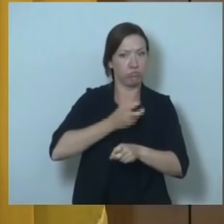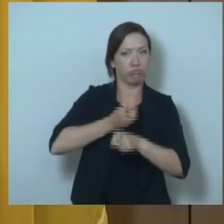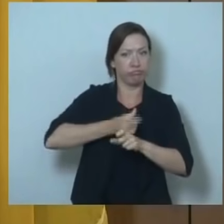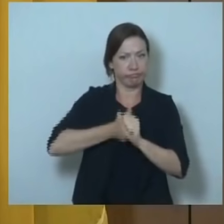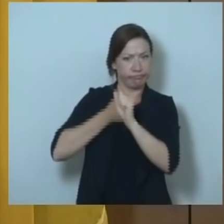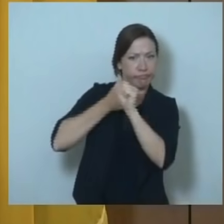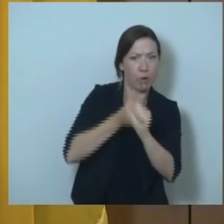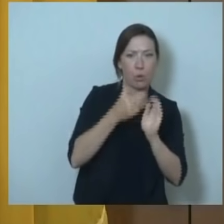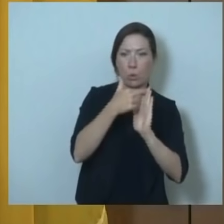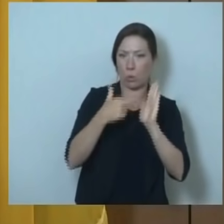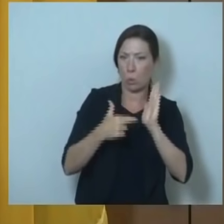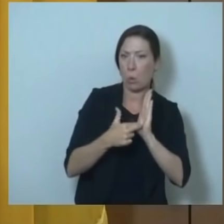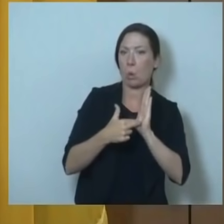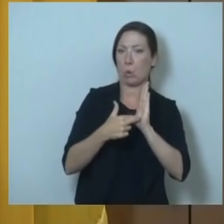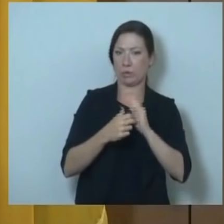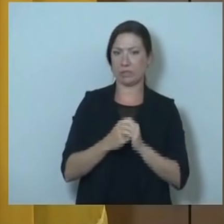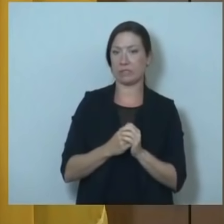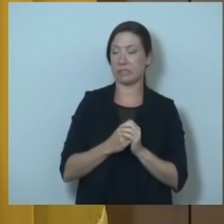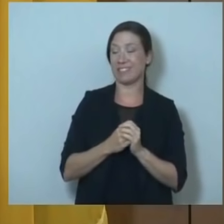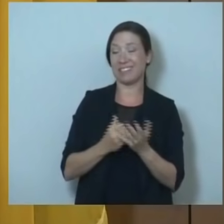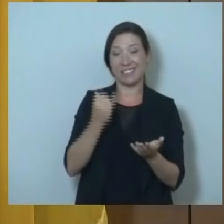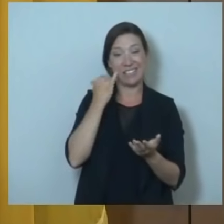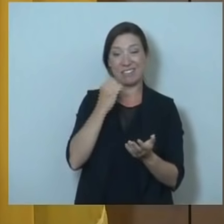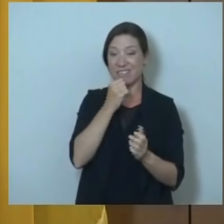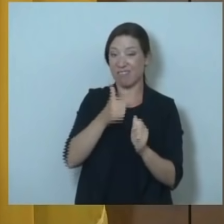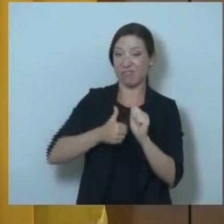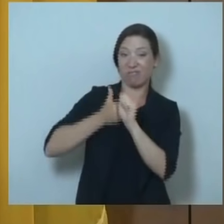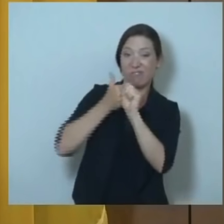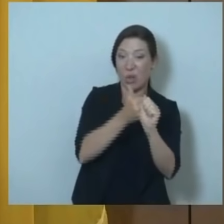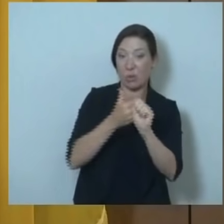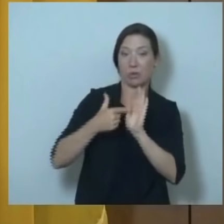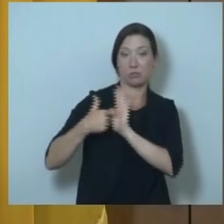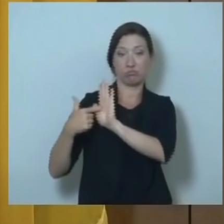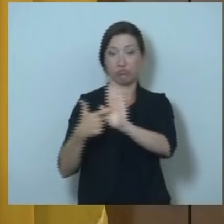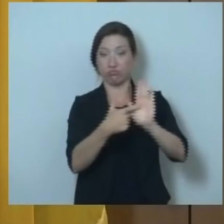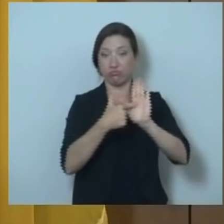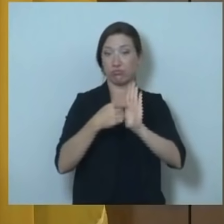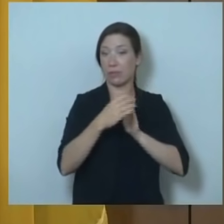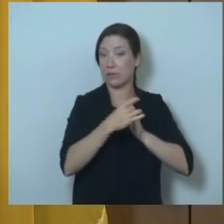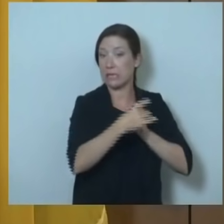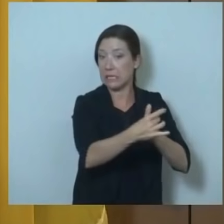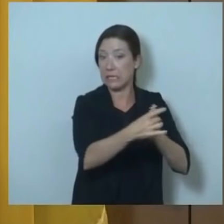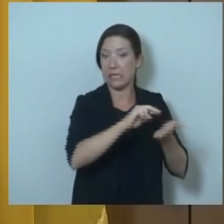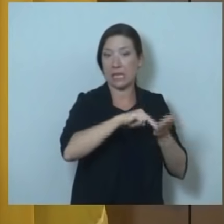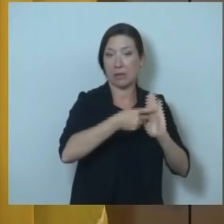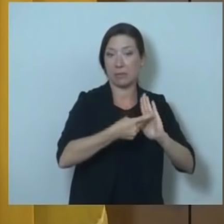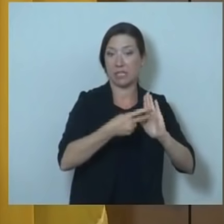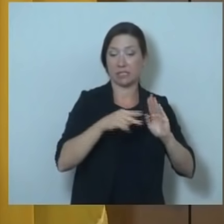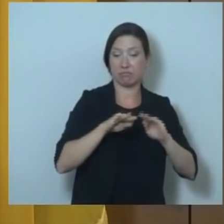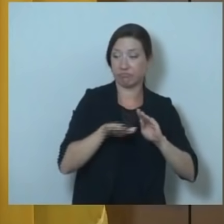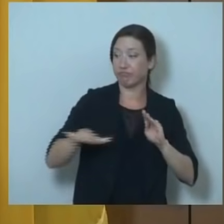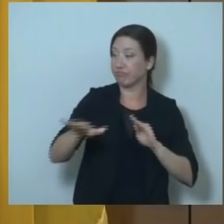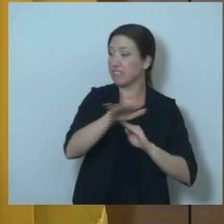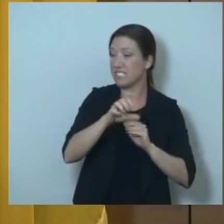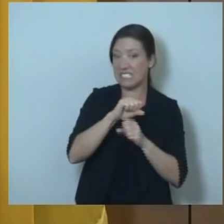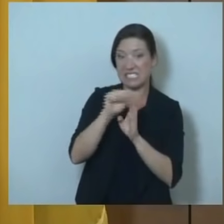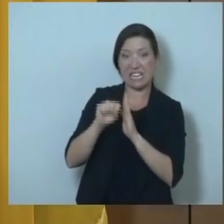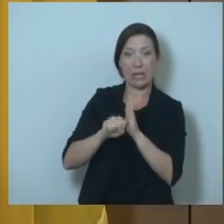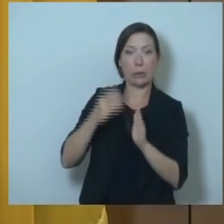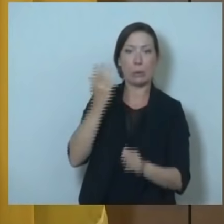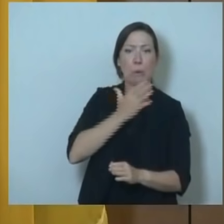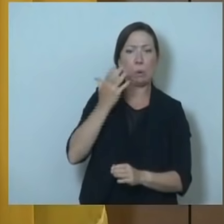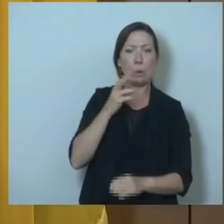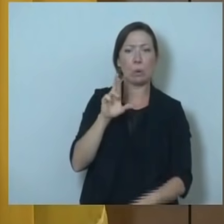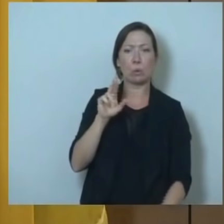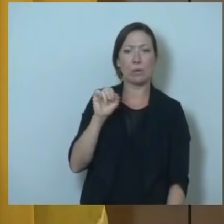orders. If they don't do that, they put the state at incredible risk, because we don't have the kind of resources